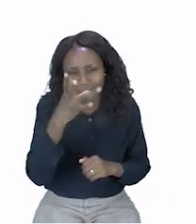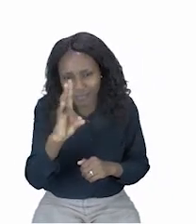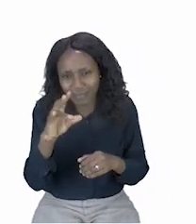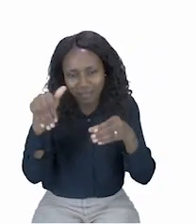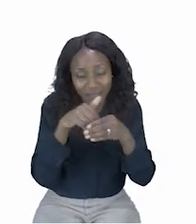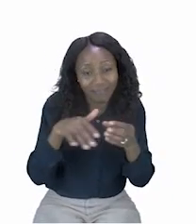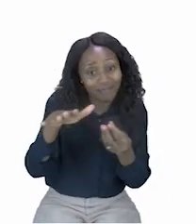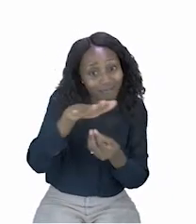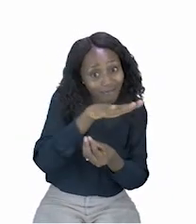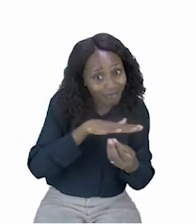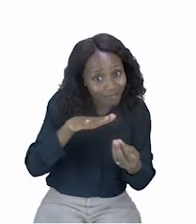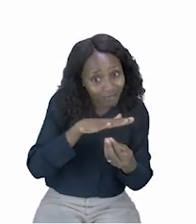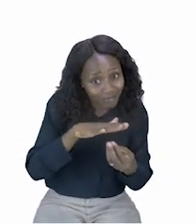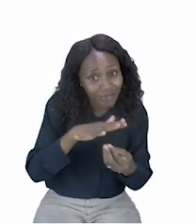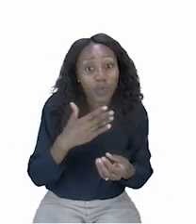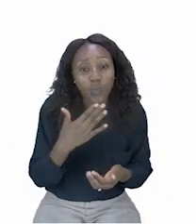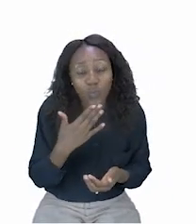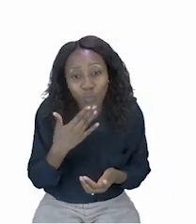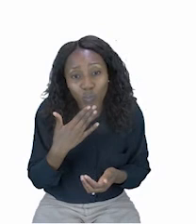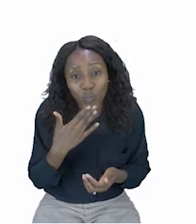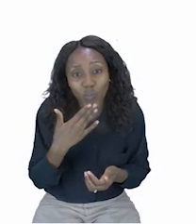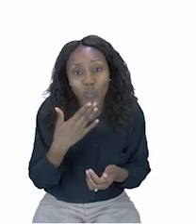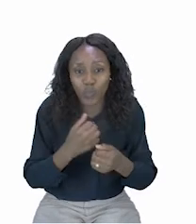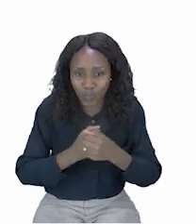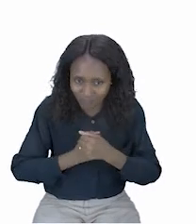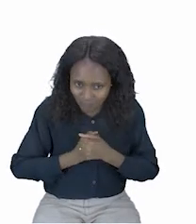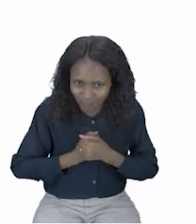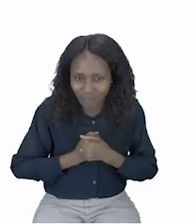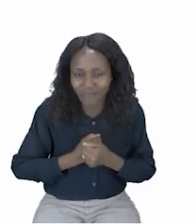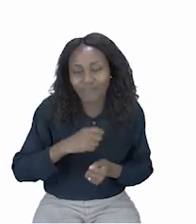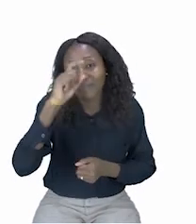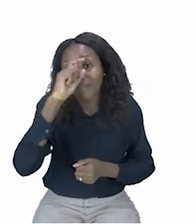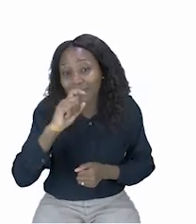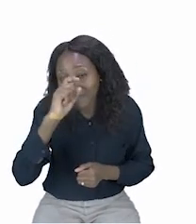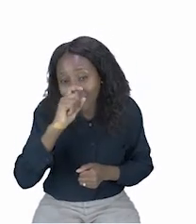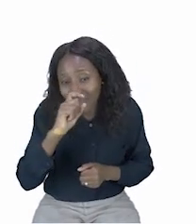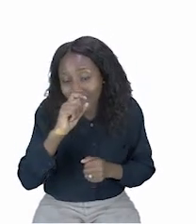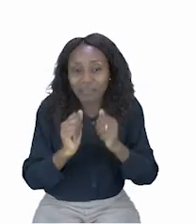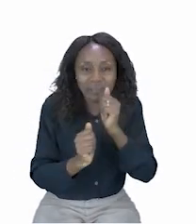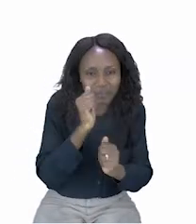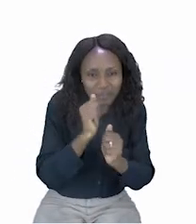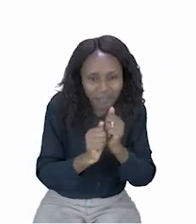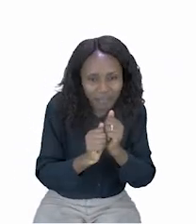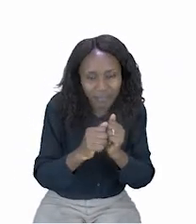family. There is my parents, my sister, my brother, and